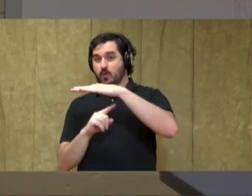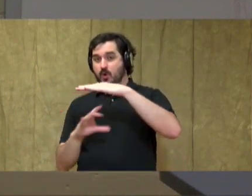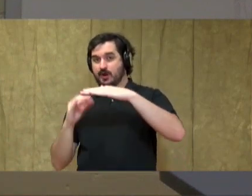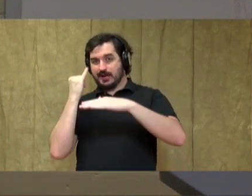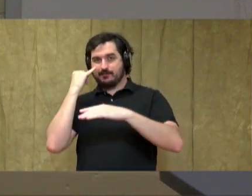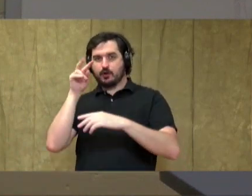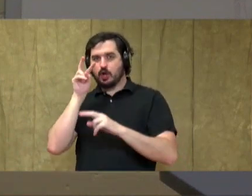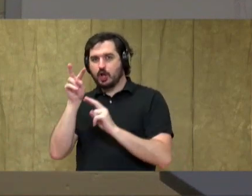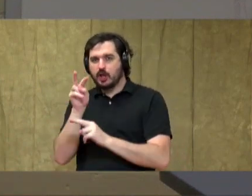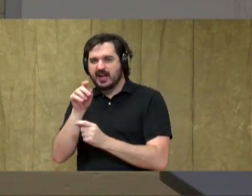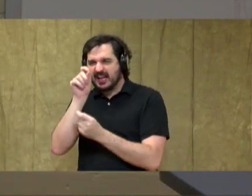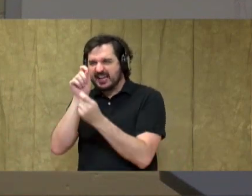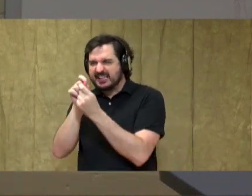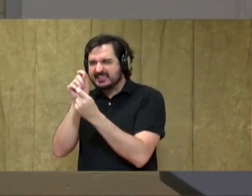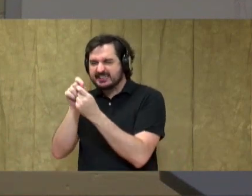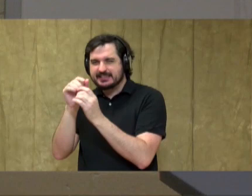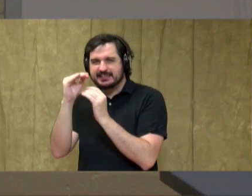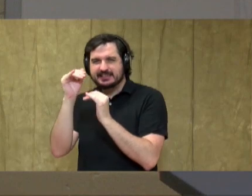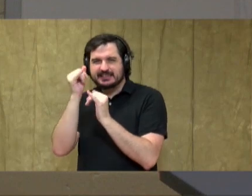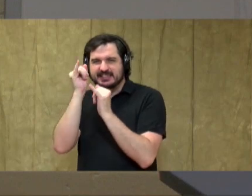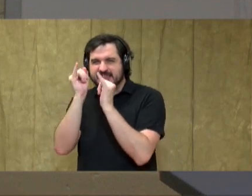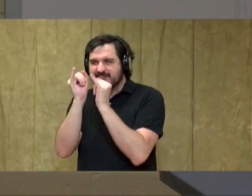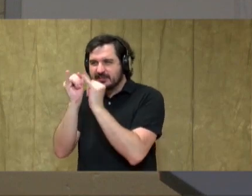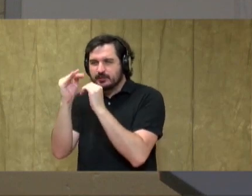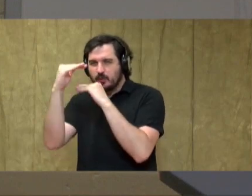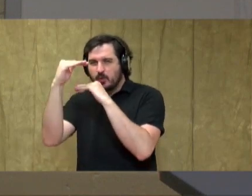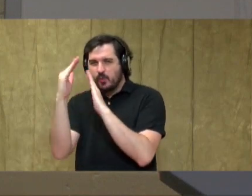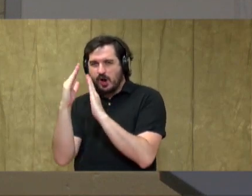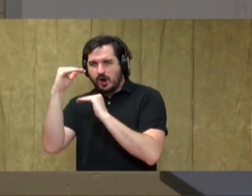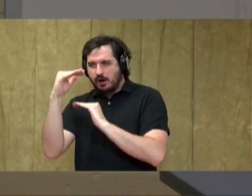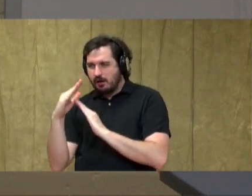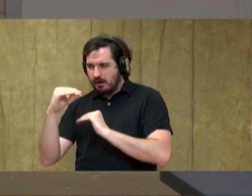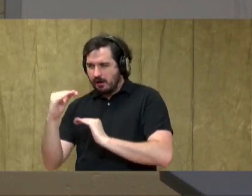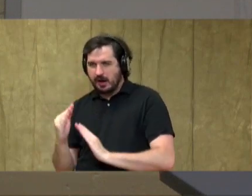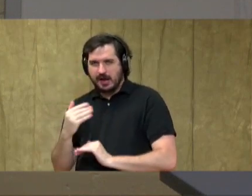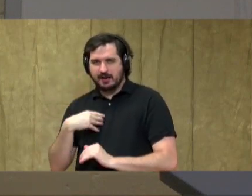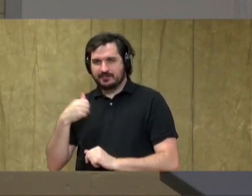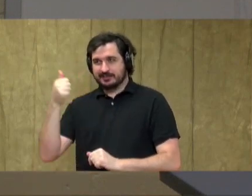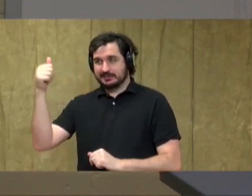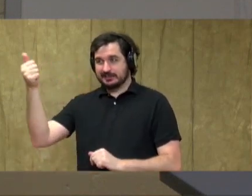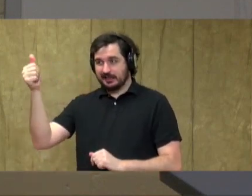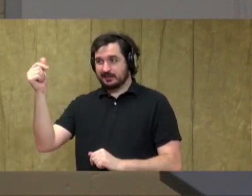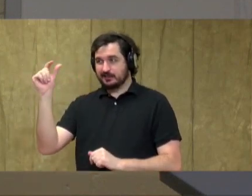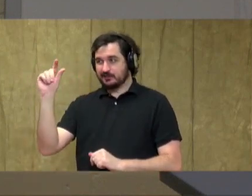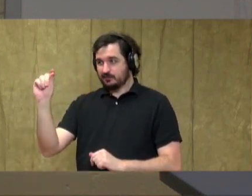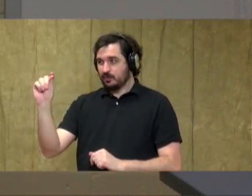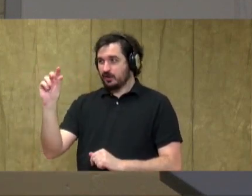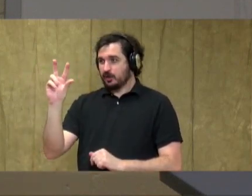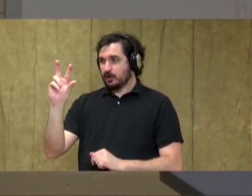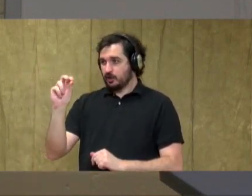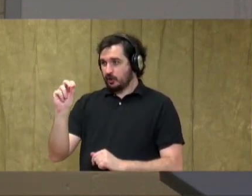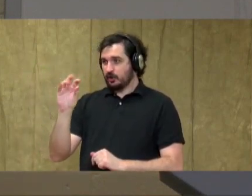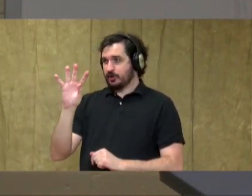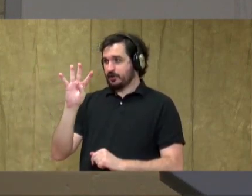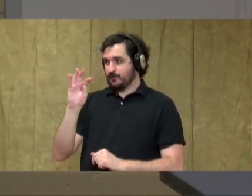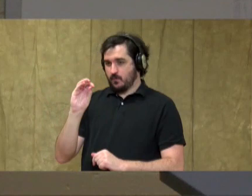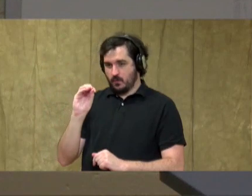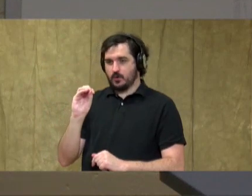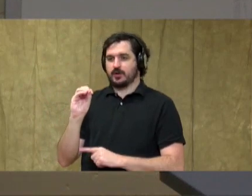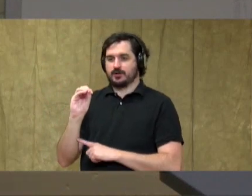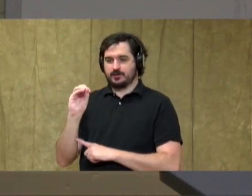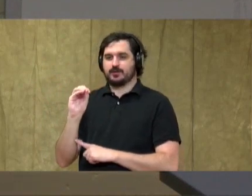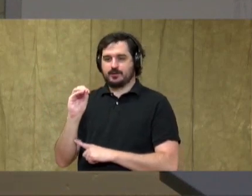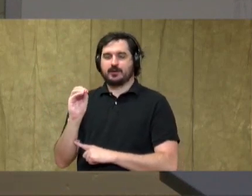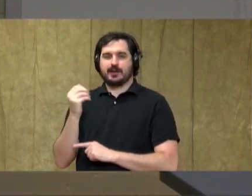individual unit or hundredth, there's 10, 20, 30, 40.